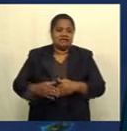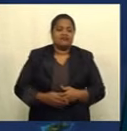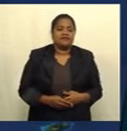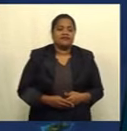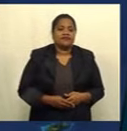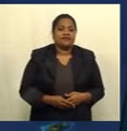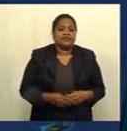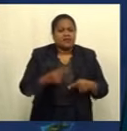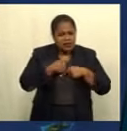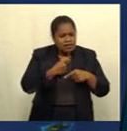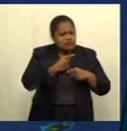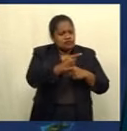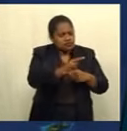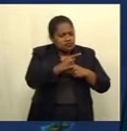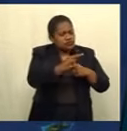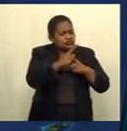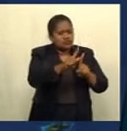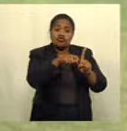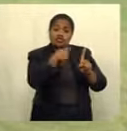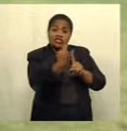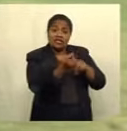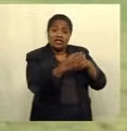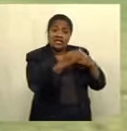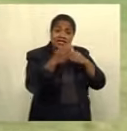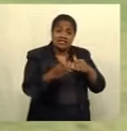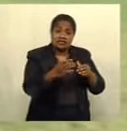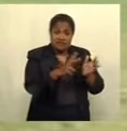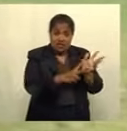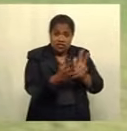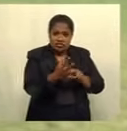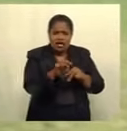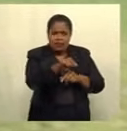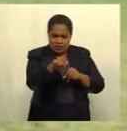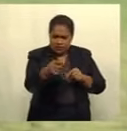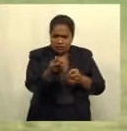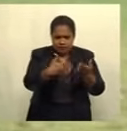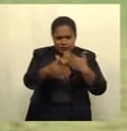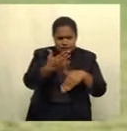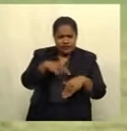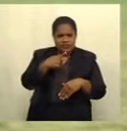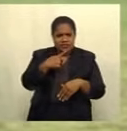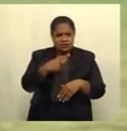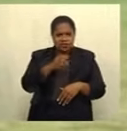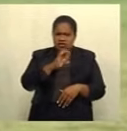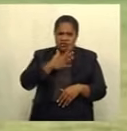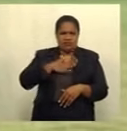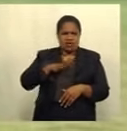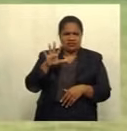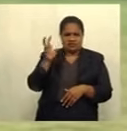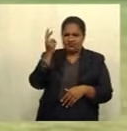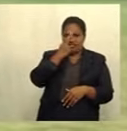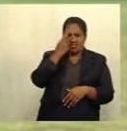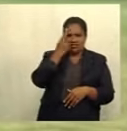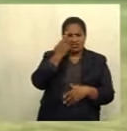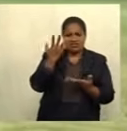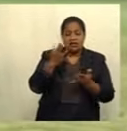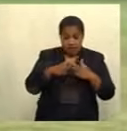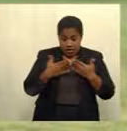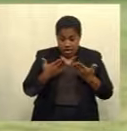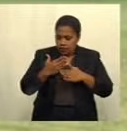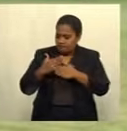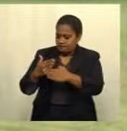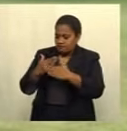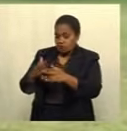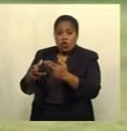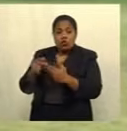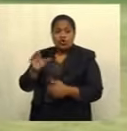I've been talking with our traditional leaders back in the village, and they are telling me that they are not willing to take the risk. So we are now working closely with the